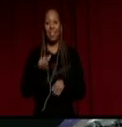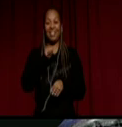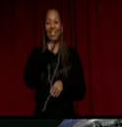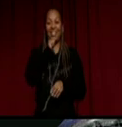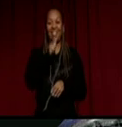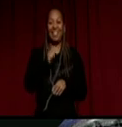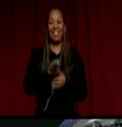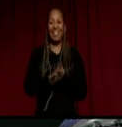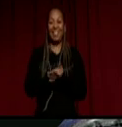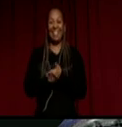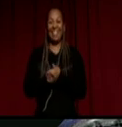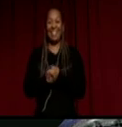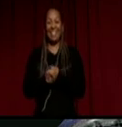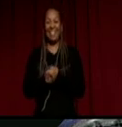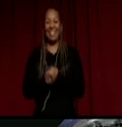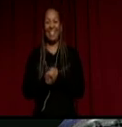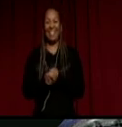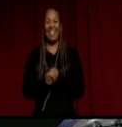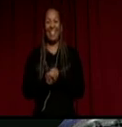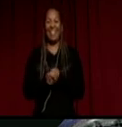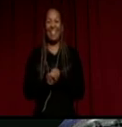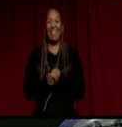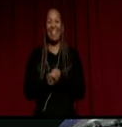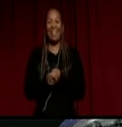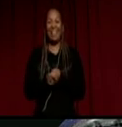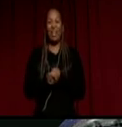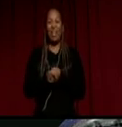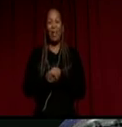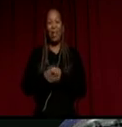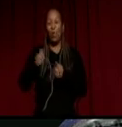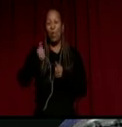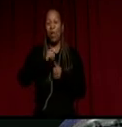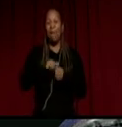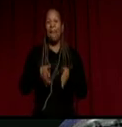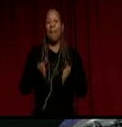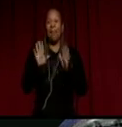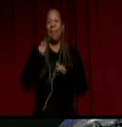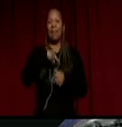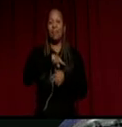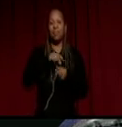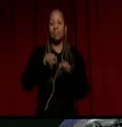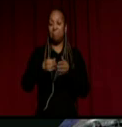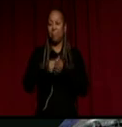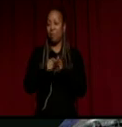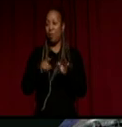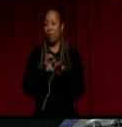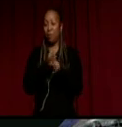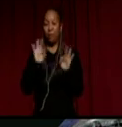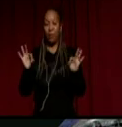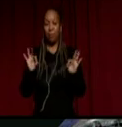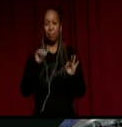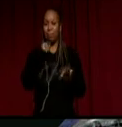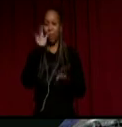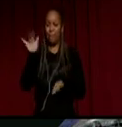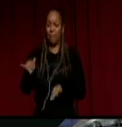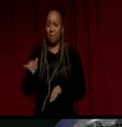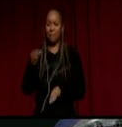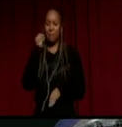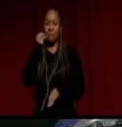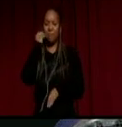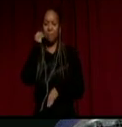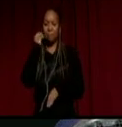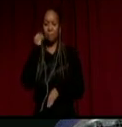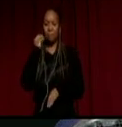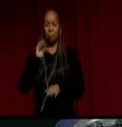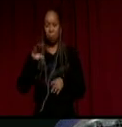populated areas when they say to the governor, restrict, let us out, don't make us stay in? Do you buy